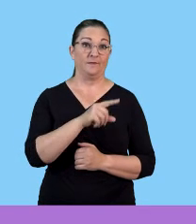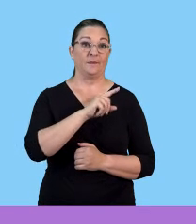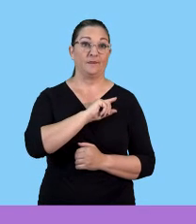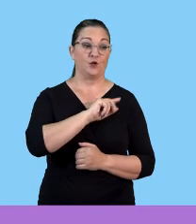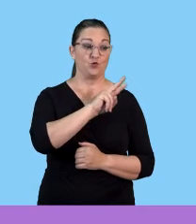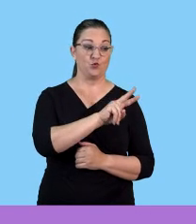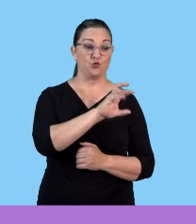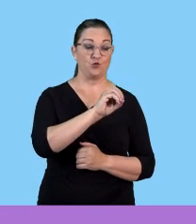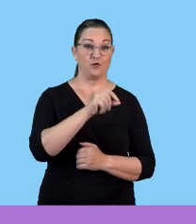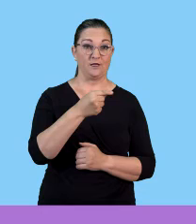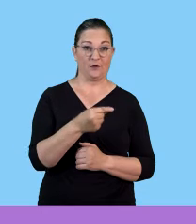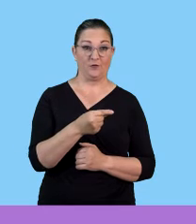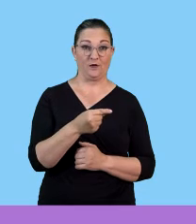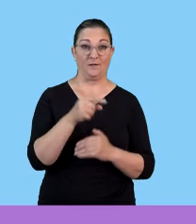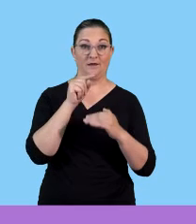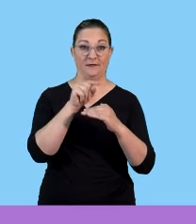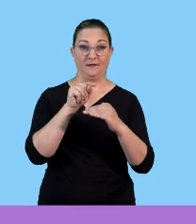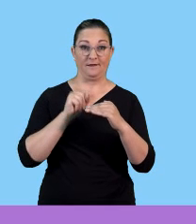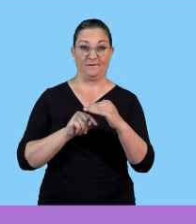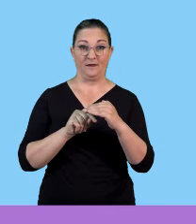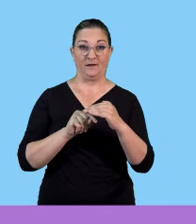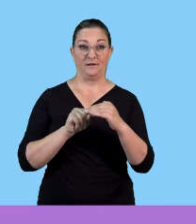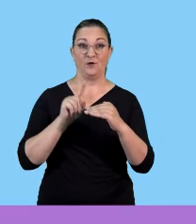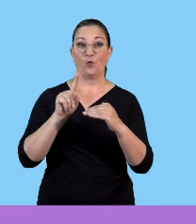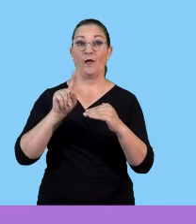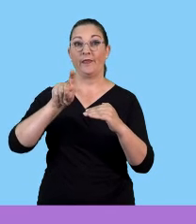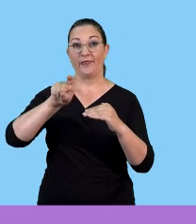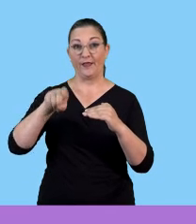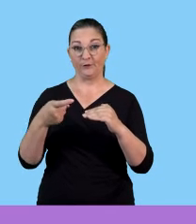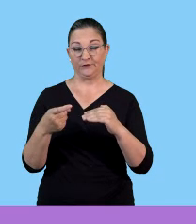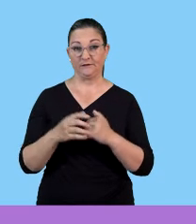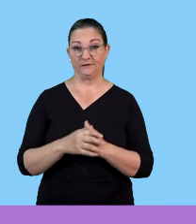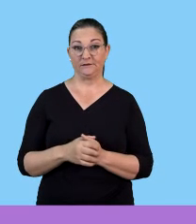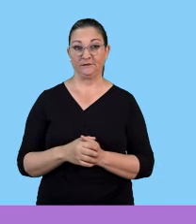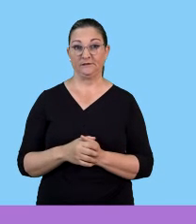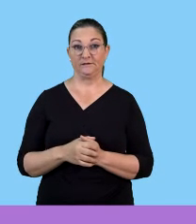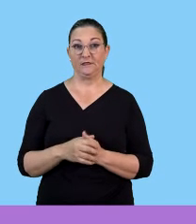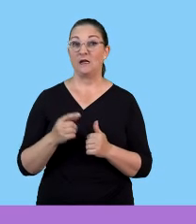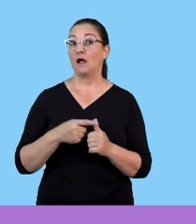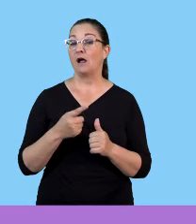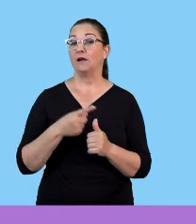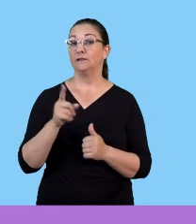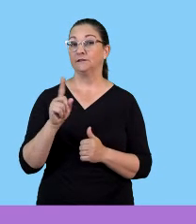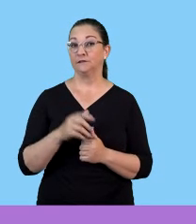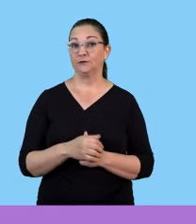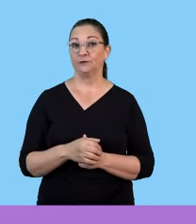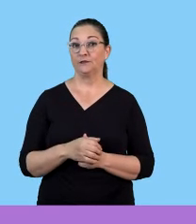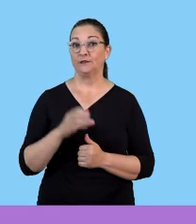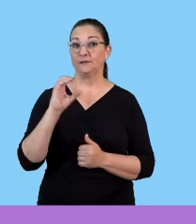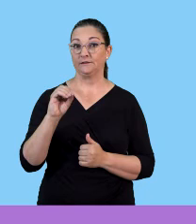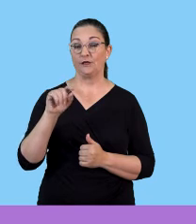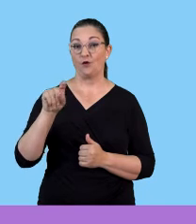200 grams divided by 1,000 gives me